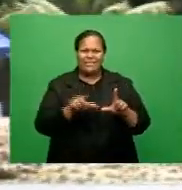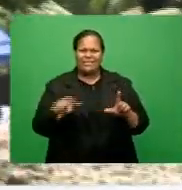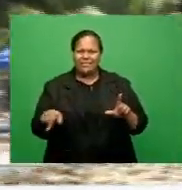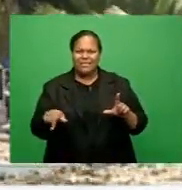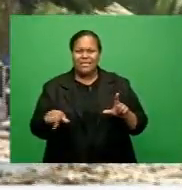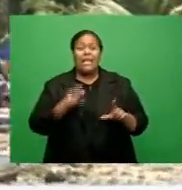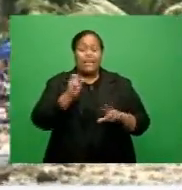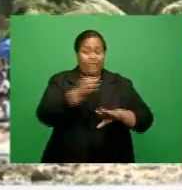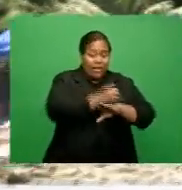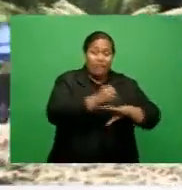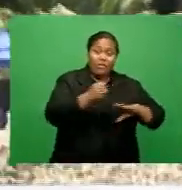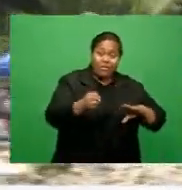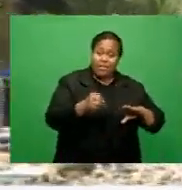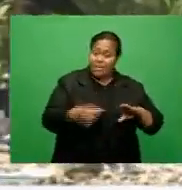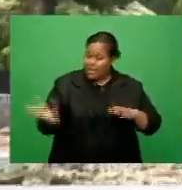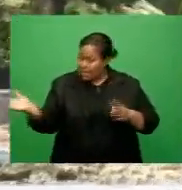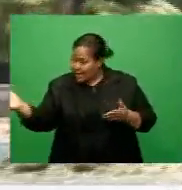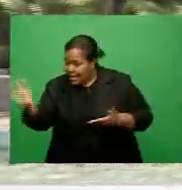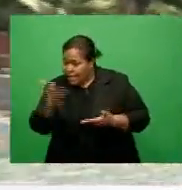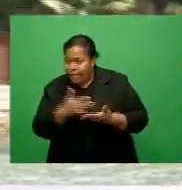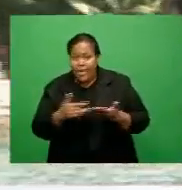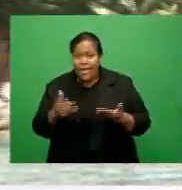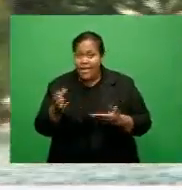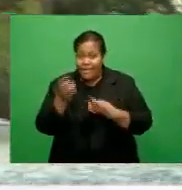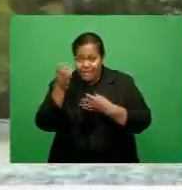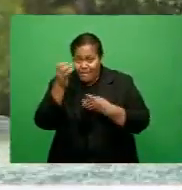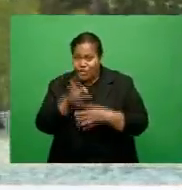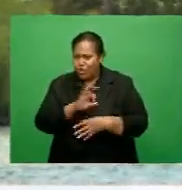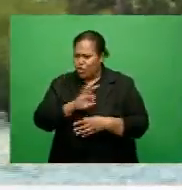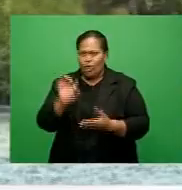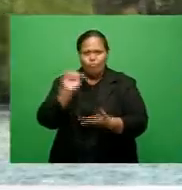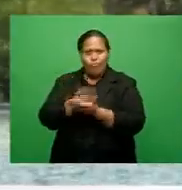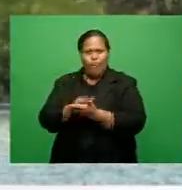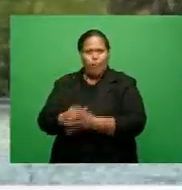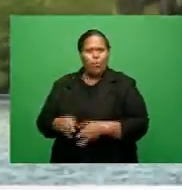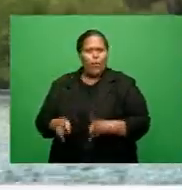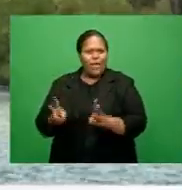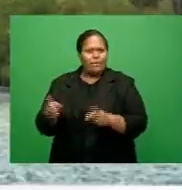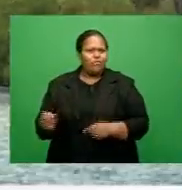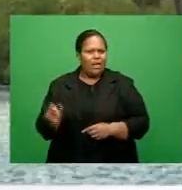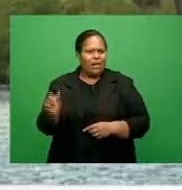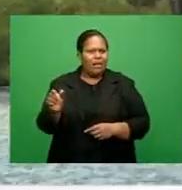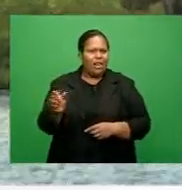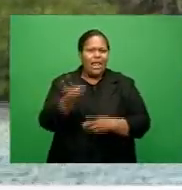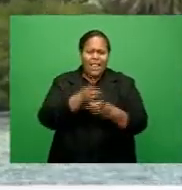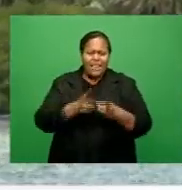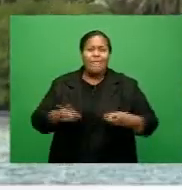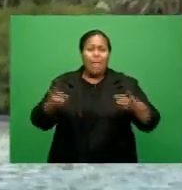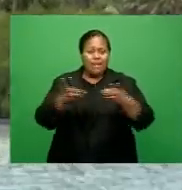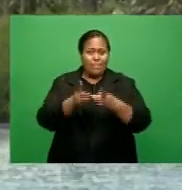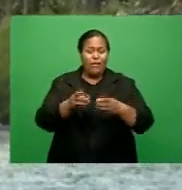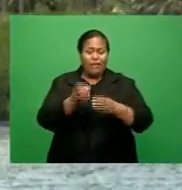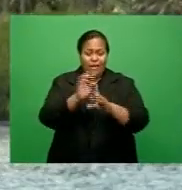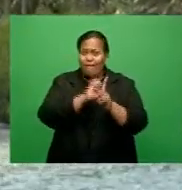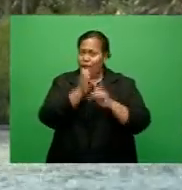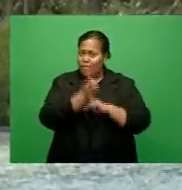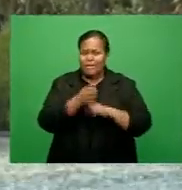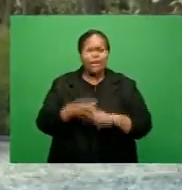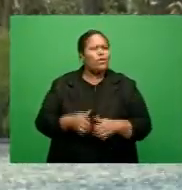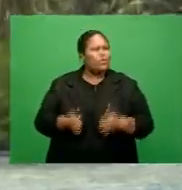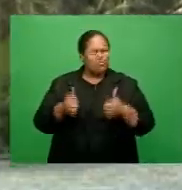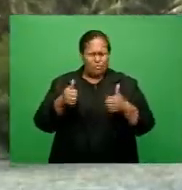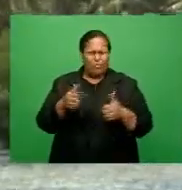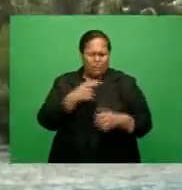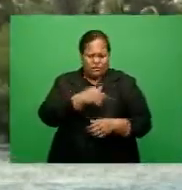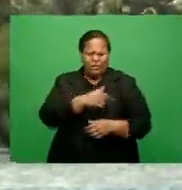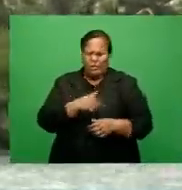was obtained unlawfully. The judge says it seems the Department of Environment was acting in good faith, but she will deliver her ruling